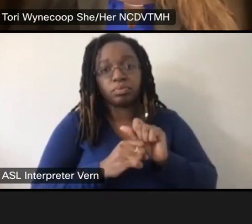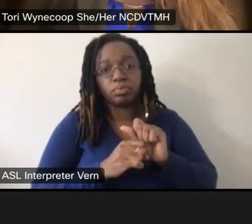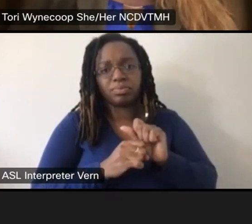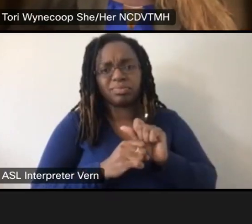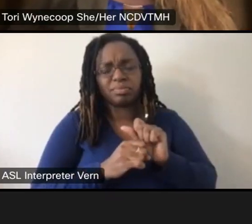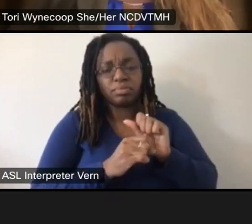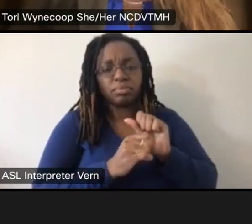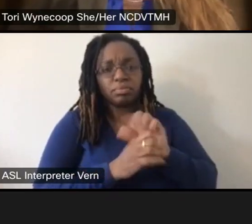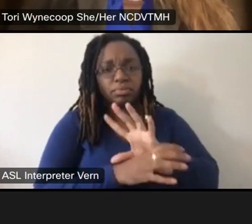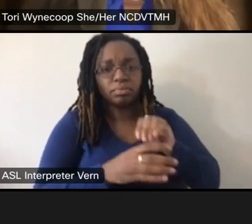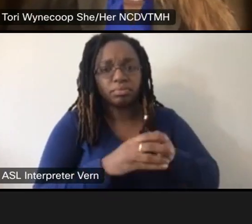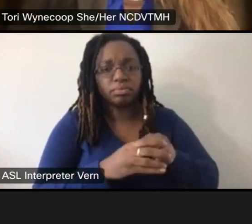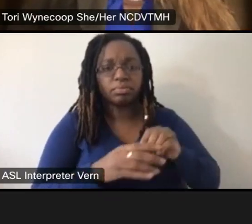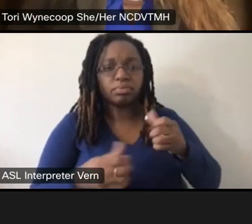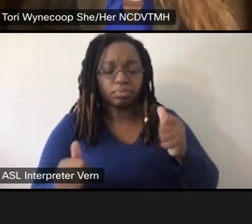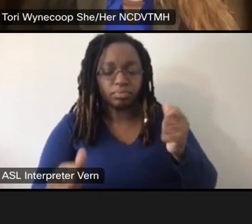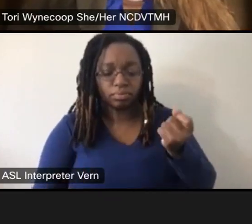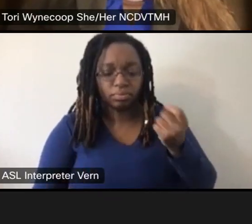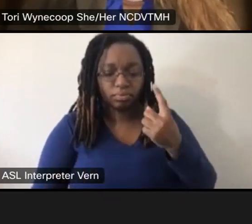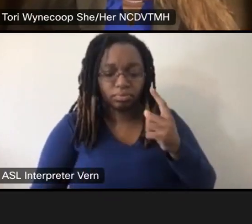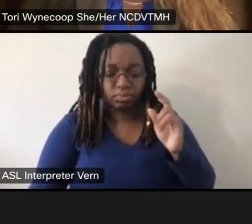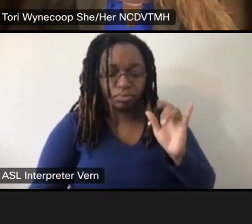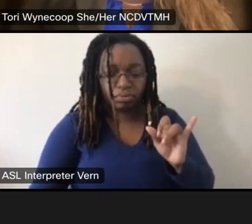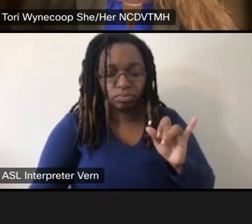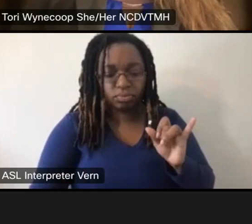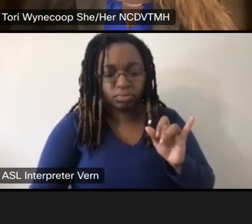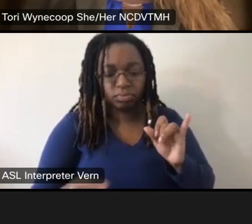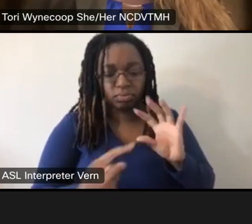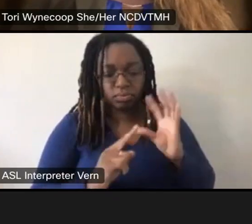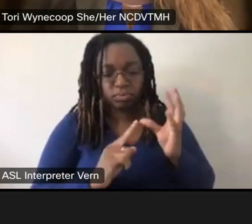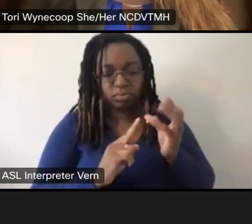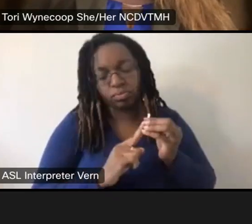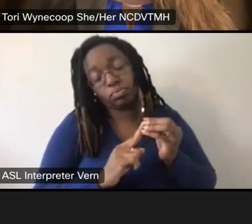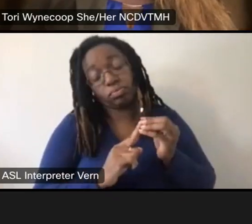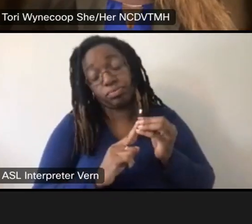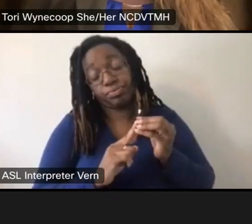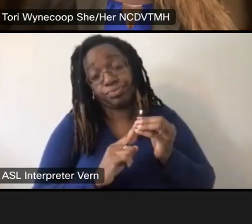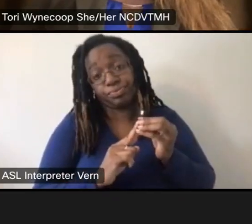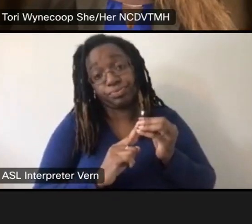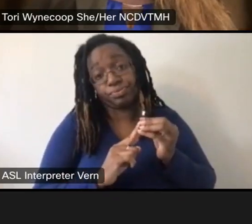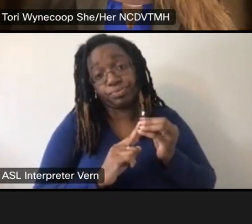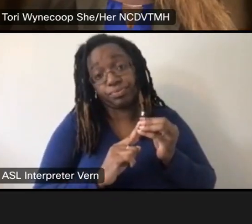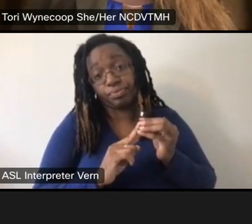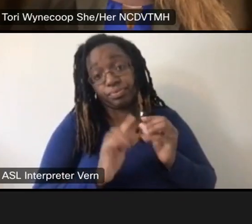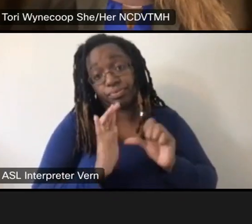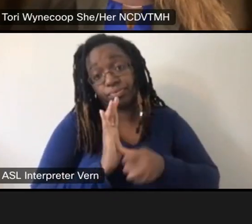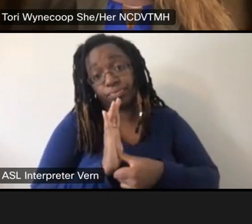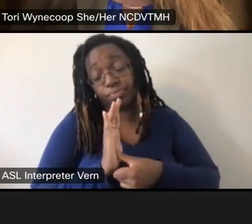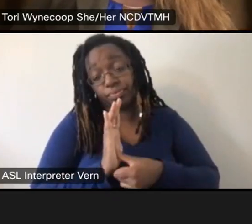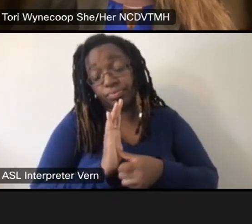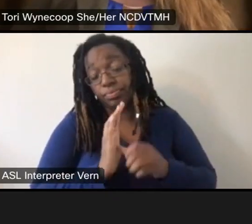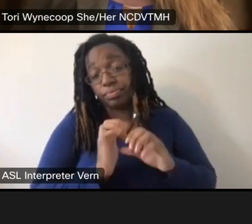understanding those cultural dynamics and how they may come